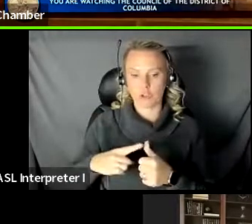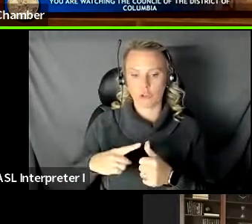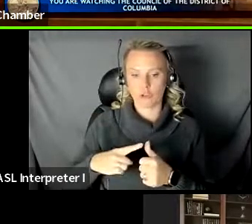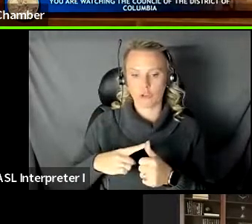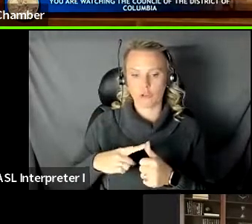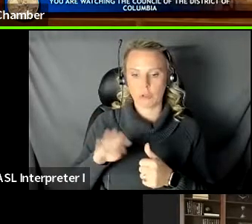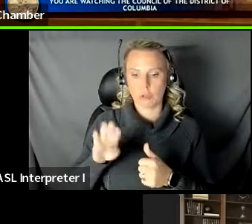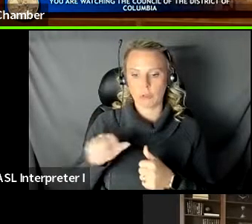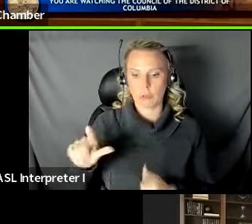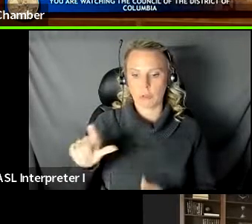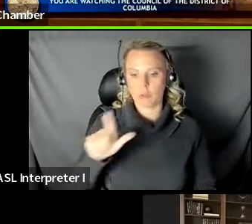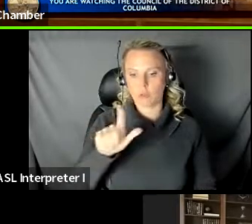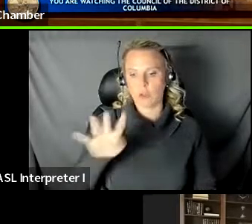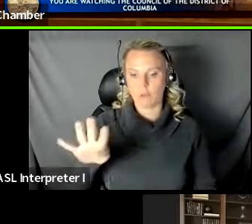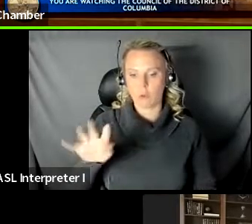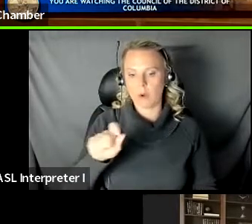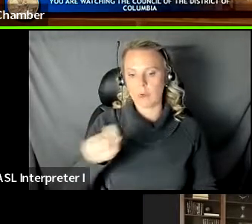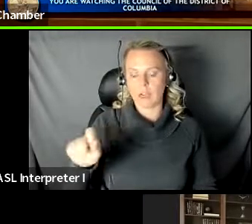Bill